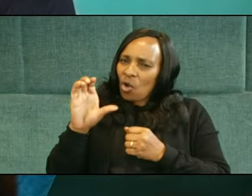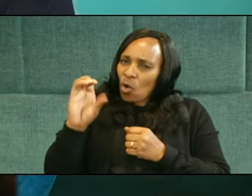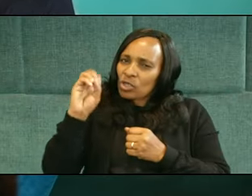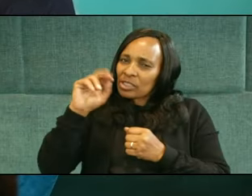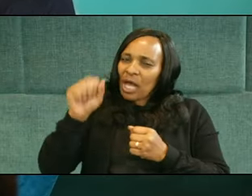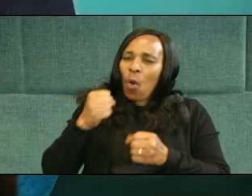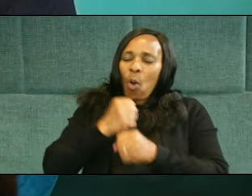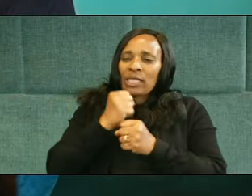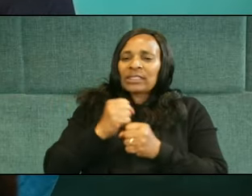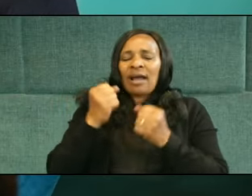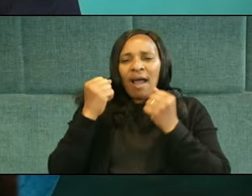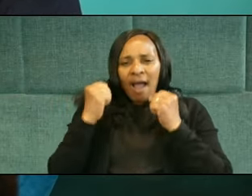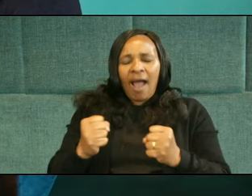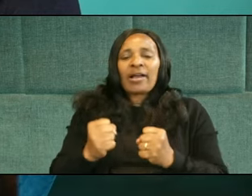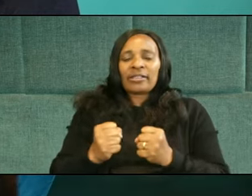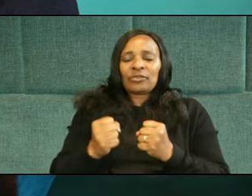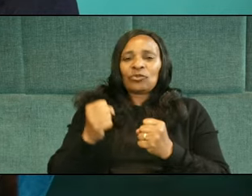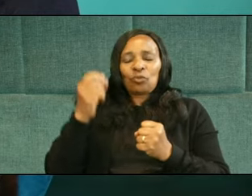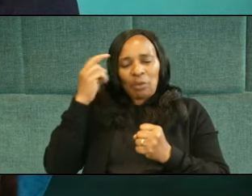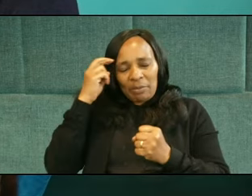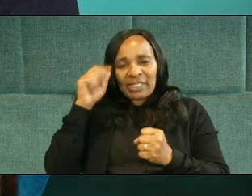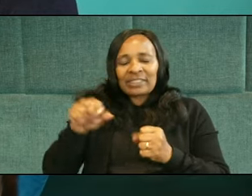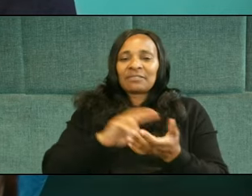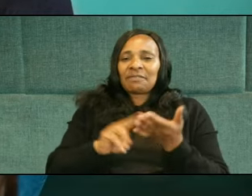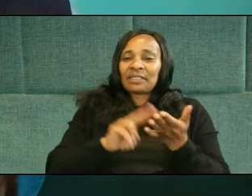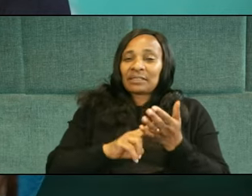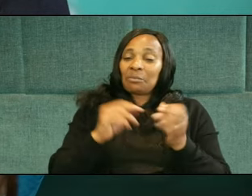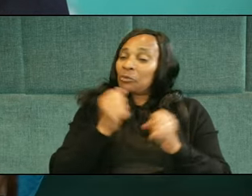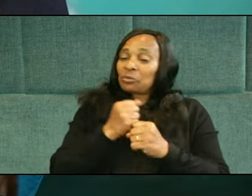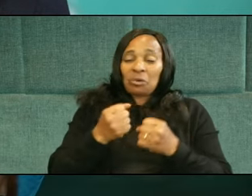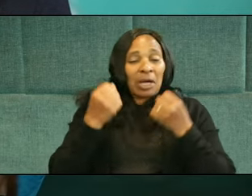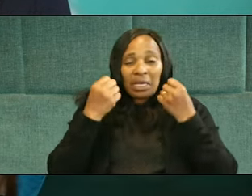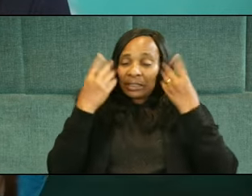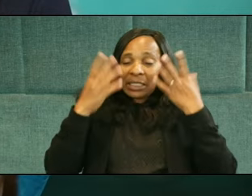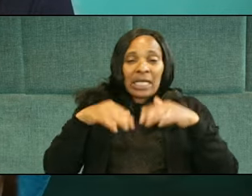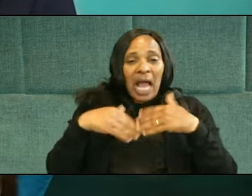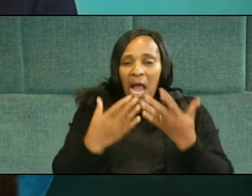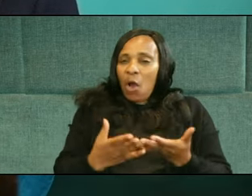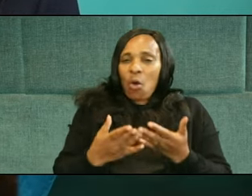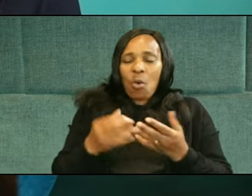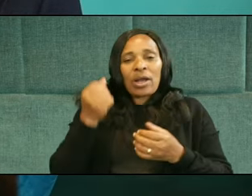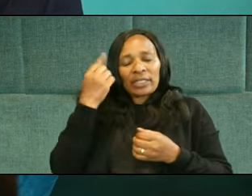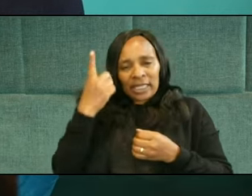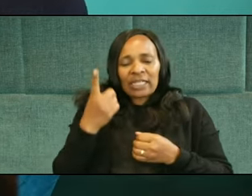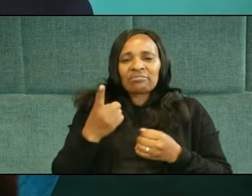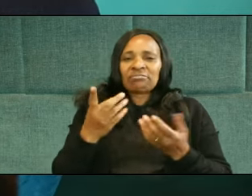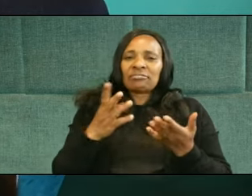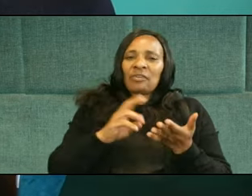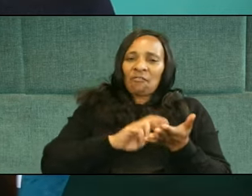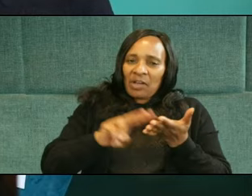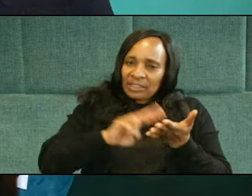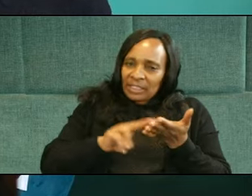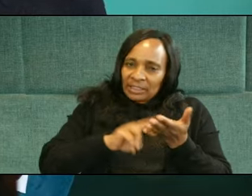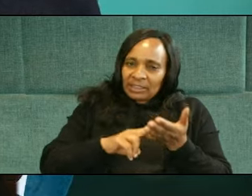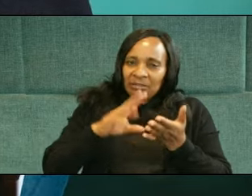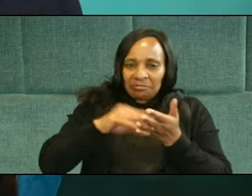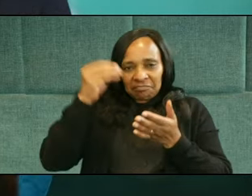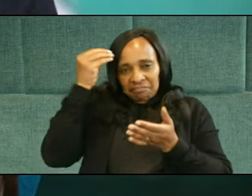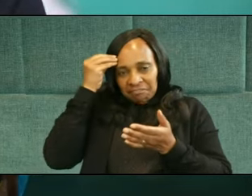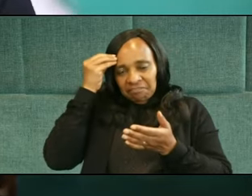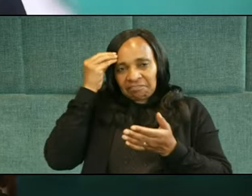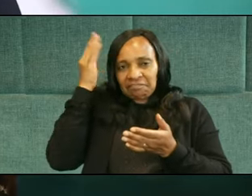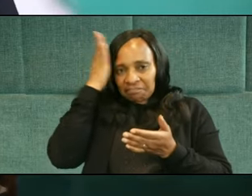of Psalm 100 that week. He couldn't understand why he needed to memorize verses when he just wanted to learn to preach, but he memorized them